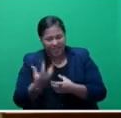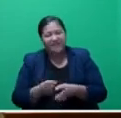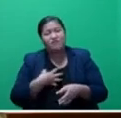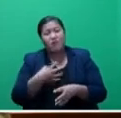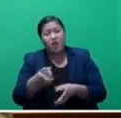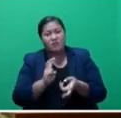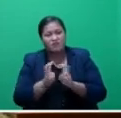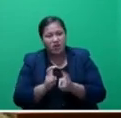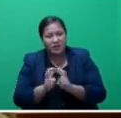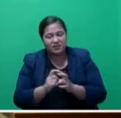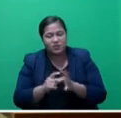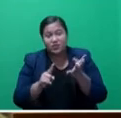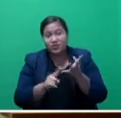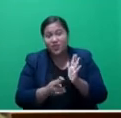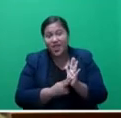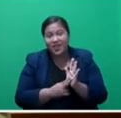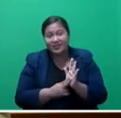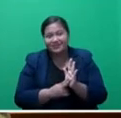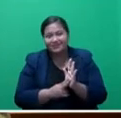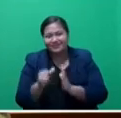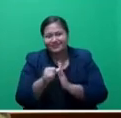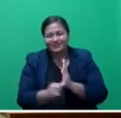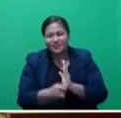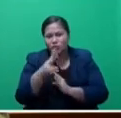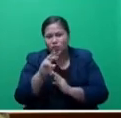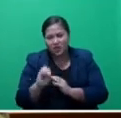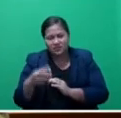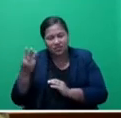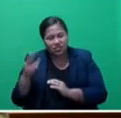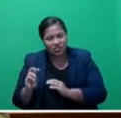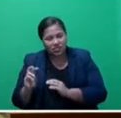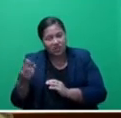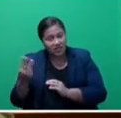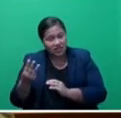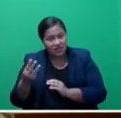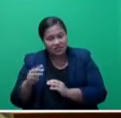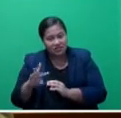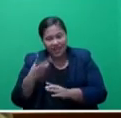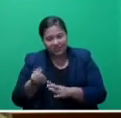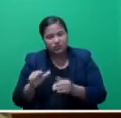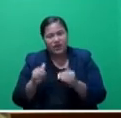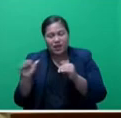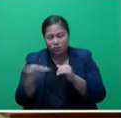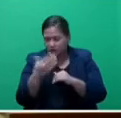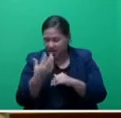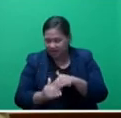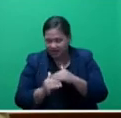the UN Agenda 2030 seeks to address by way of the Sustainable Development